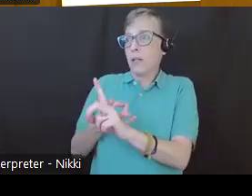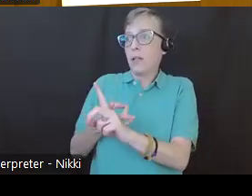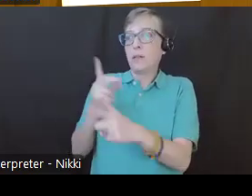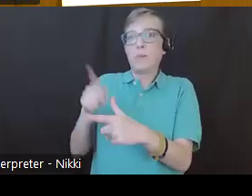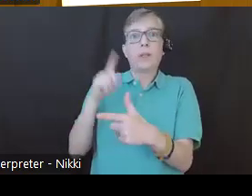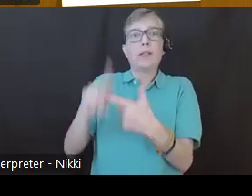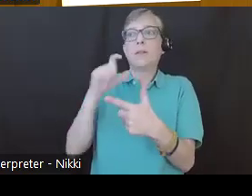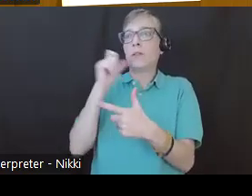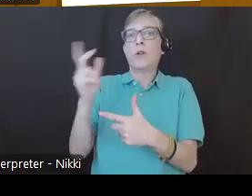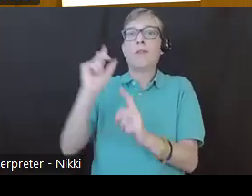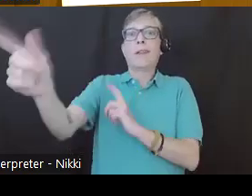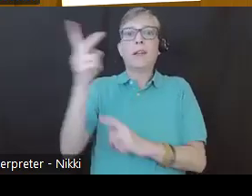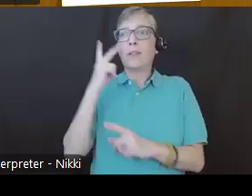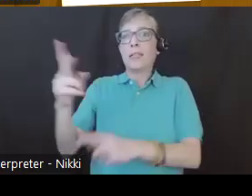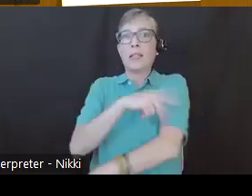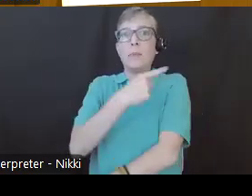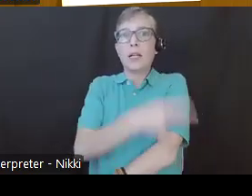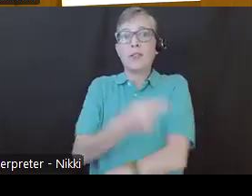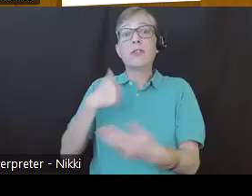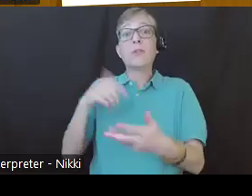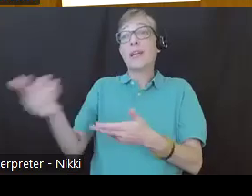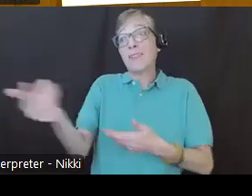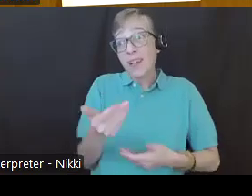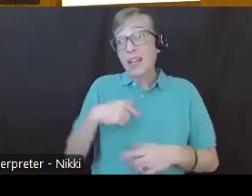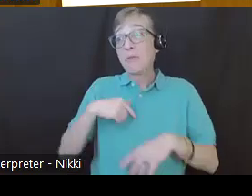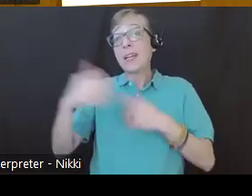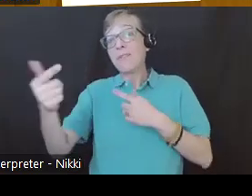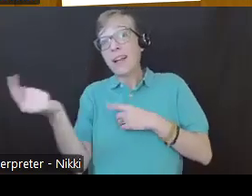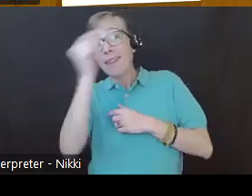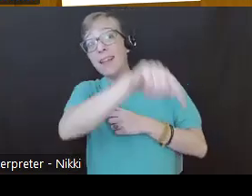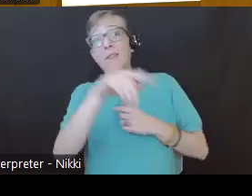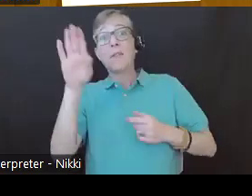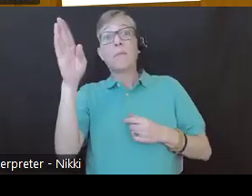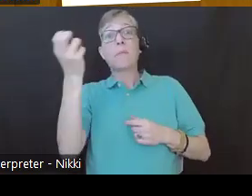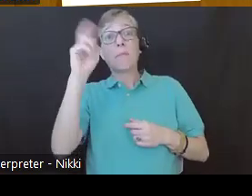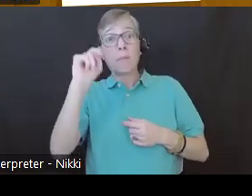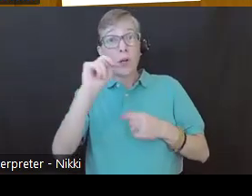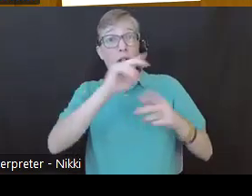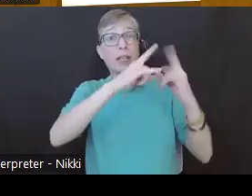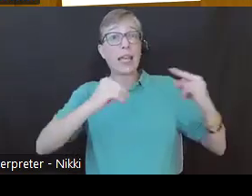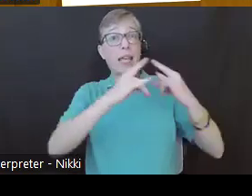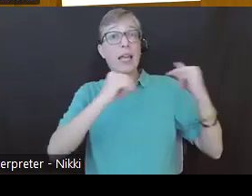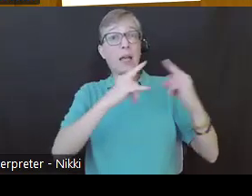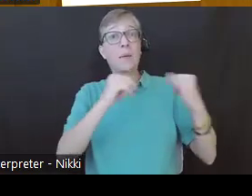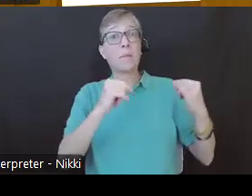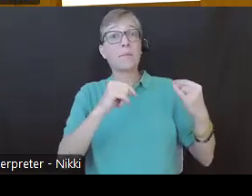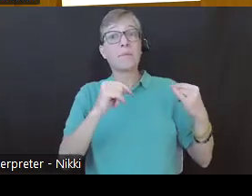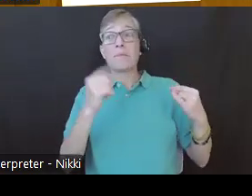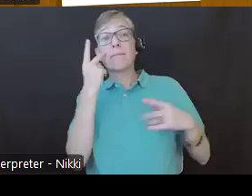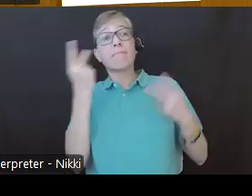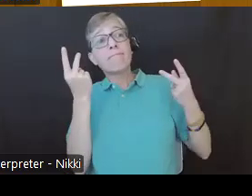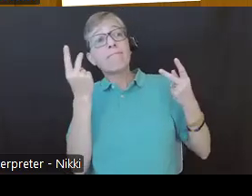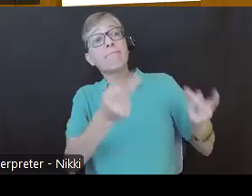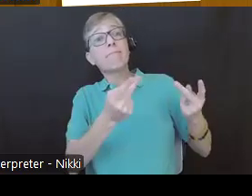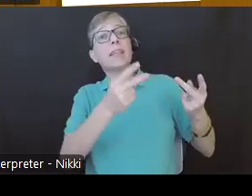and how well they're doing. We also invite them out to burn camp to see how well the kids are doing after caring for so long. They've said that that can